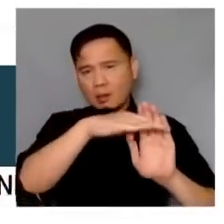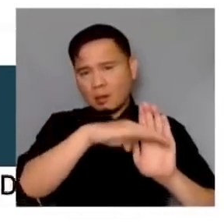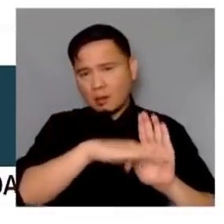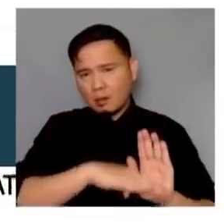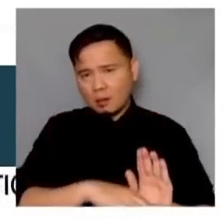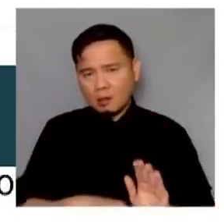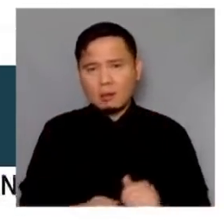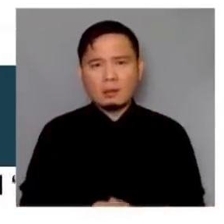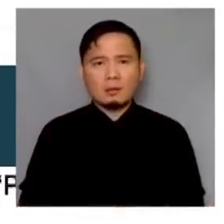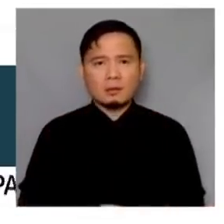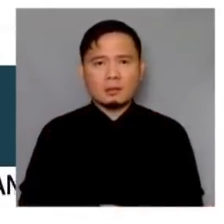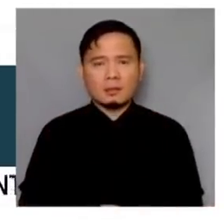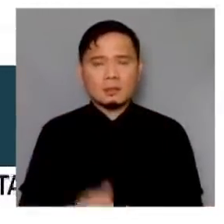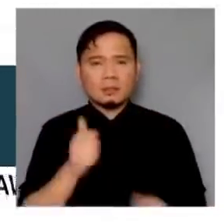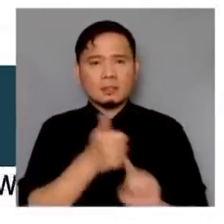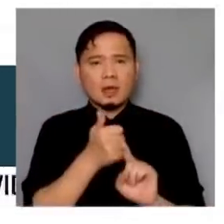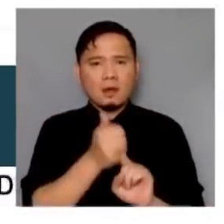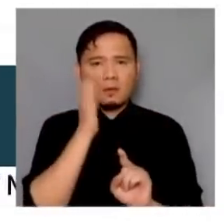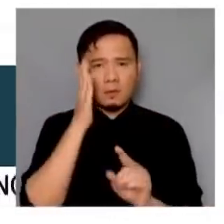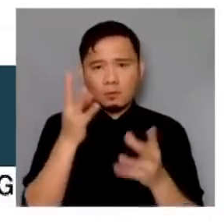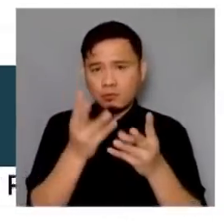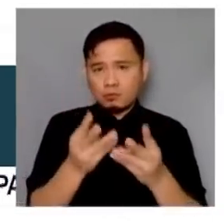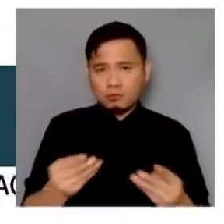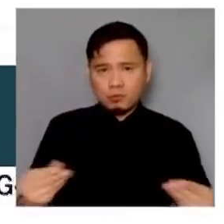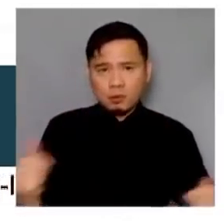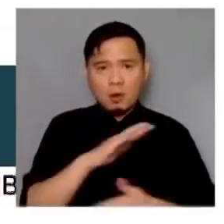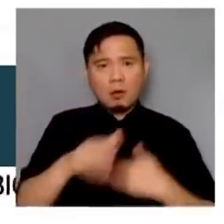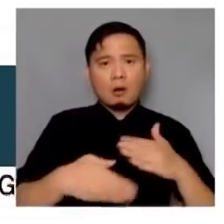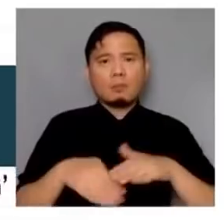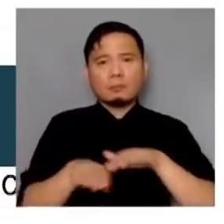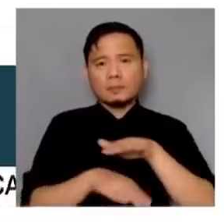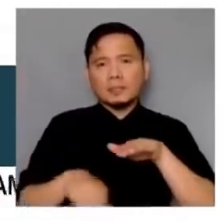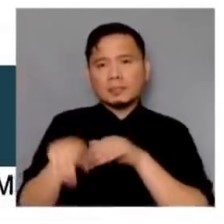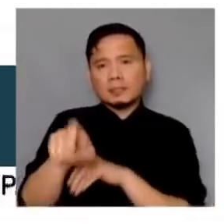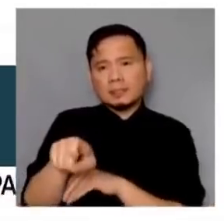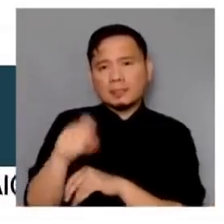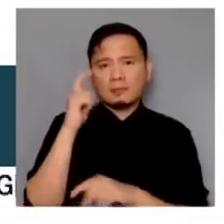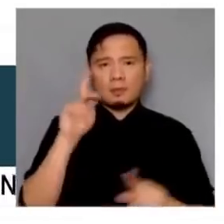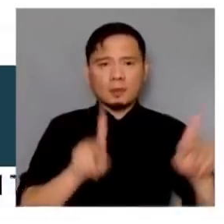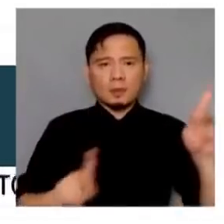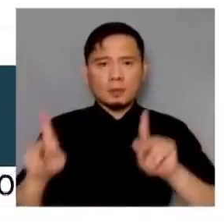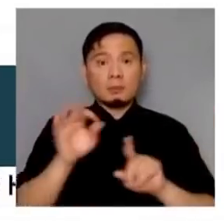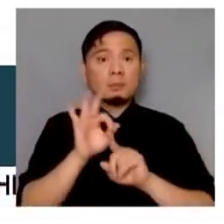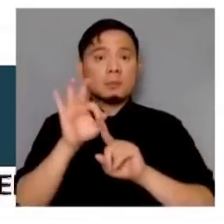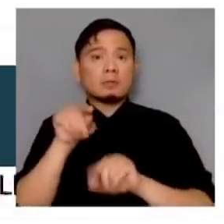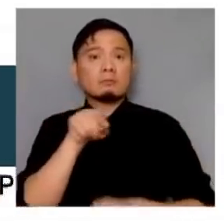sagutin, address the basic needs of the people, especially the poor.